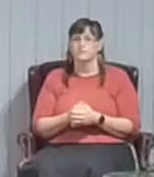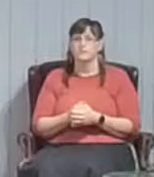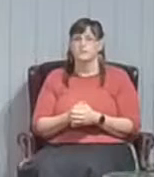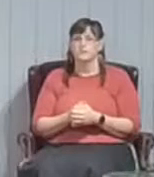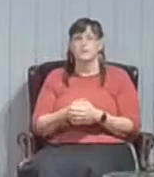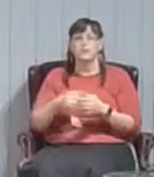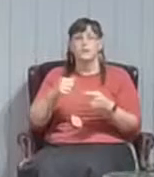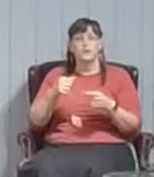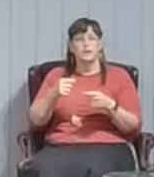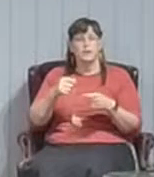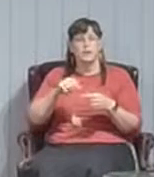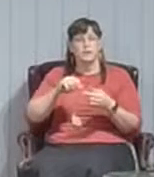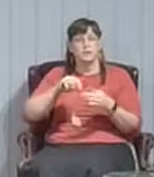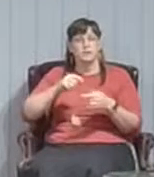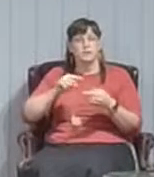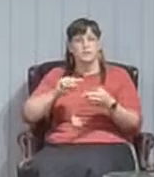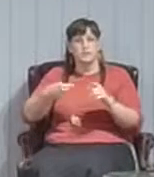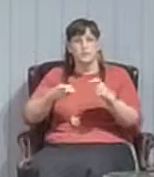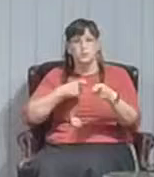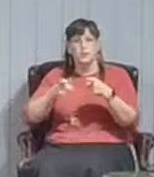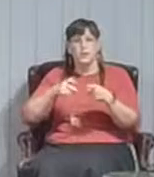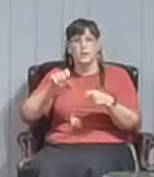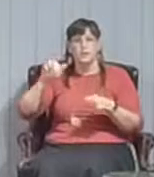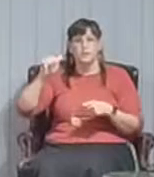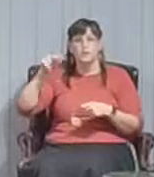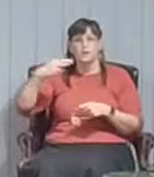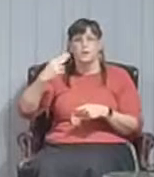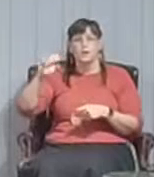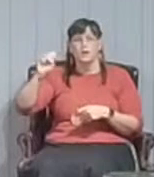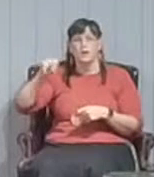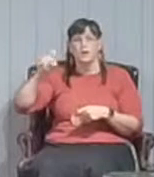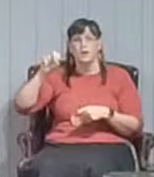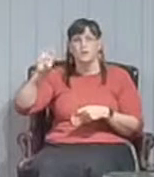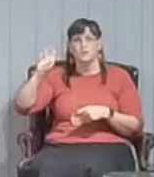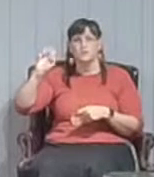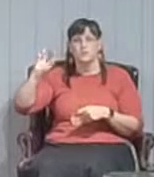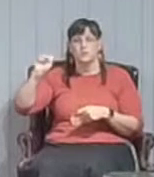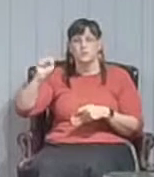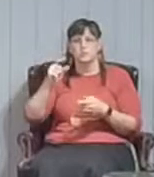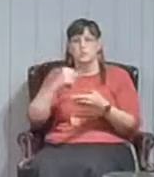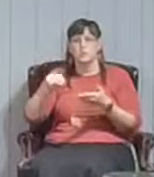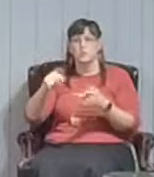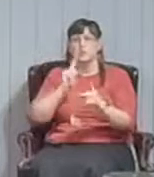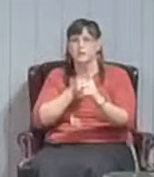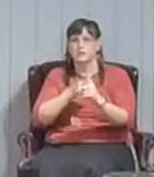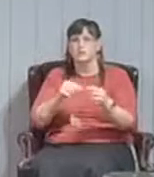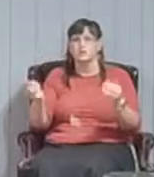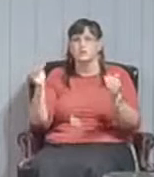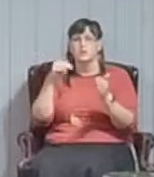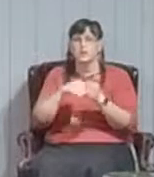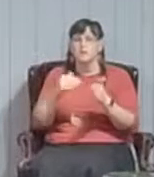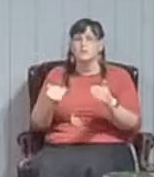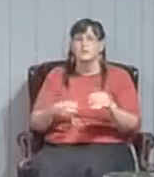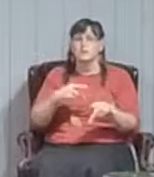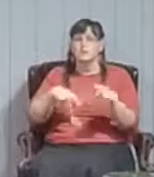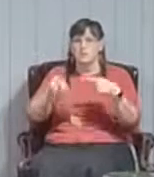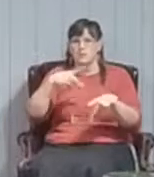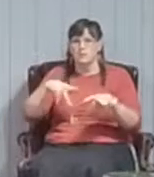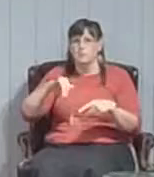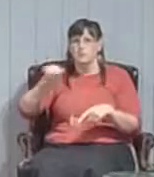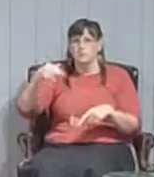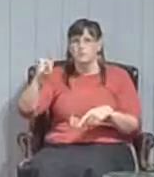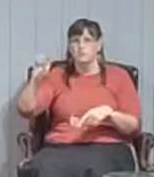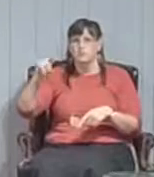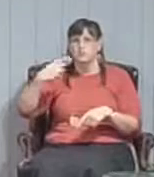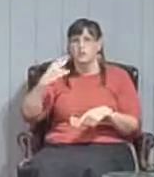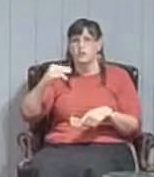In the reign of Ahasuerus, in the beginning of his reign, wrote they unto him an accusation against the inhabitants of Judah and Jerusalem. Let's